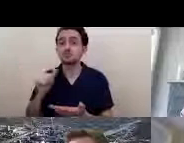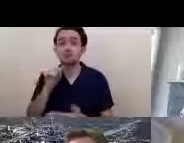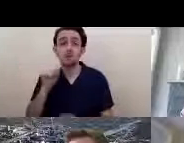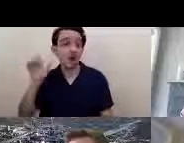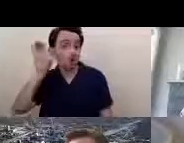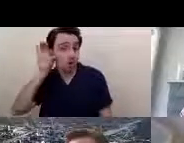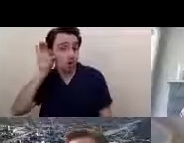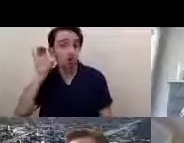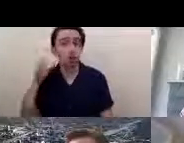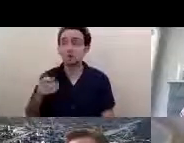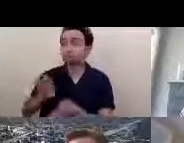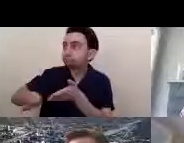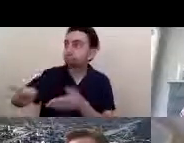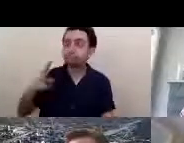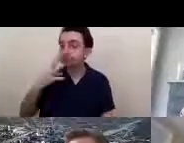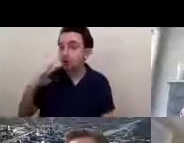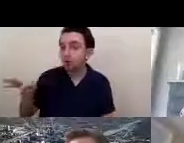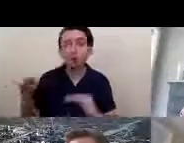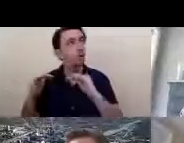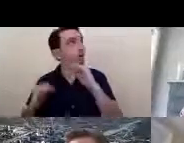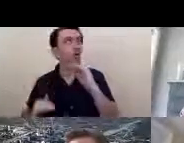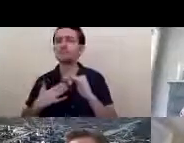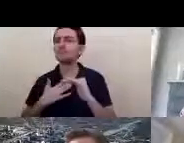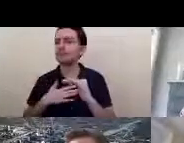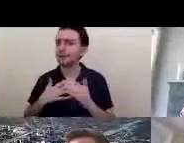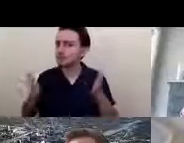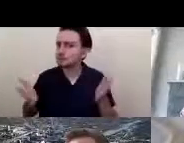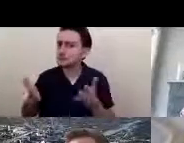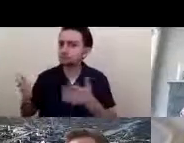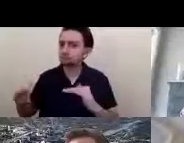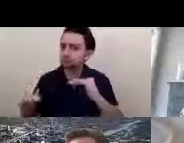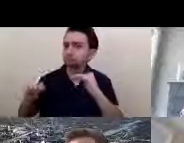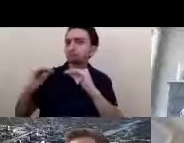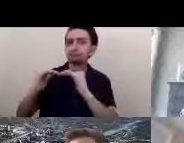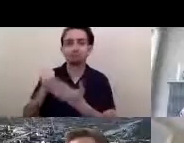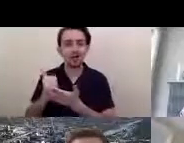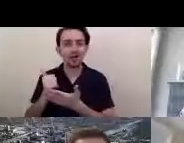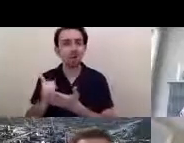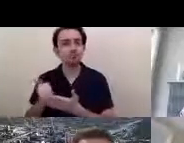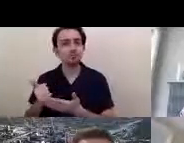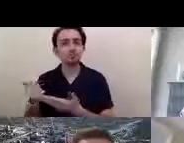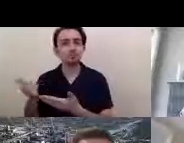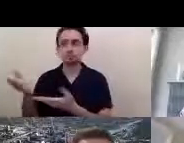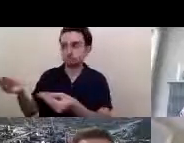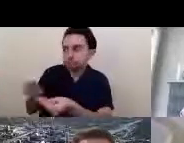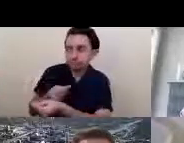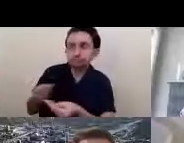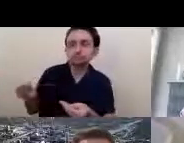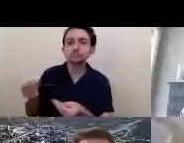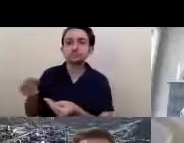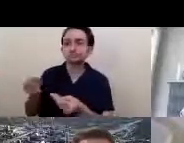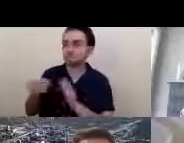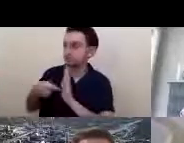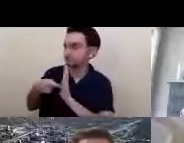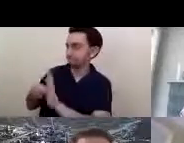great work and the artists that you will be empowering through this AC3 initiative. And I think we're eager to see what the arts empowerment